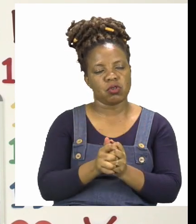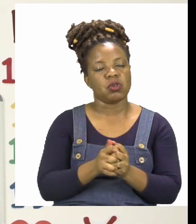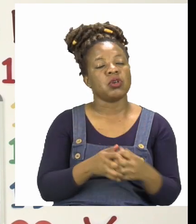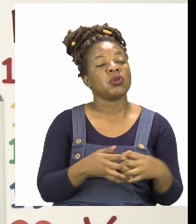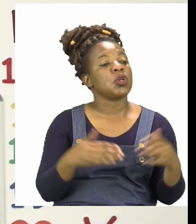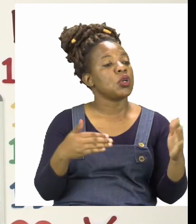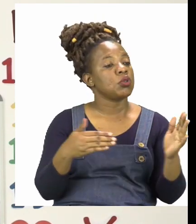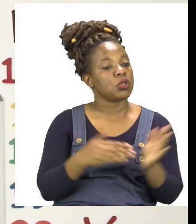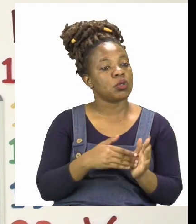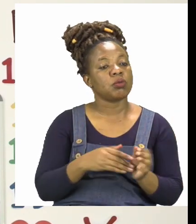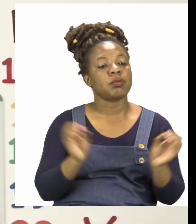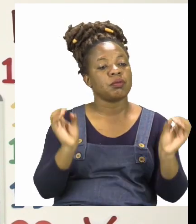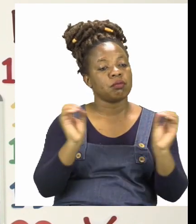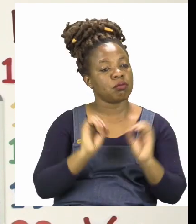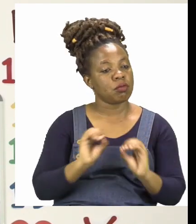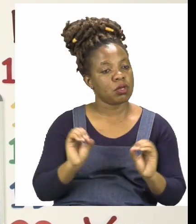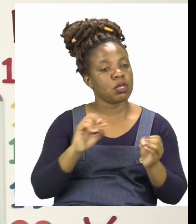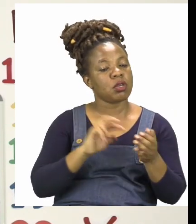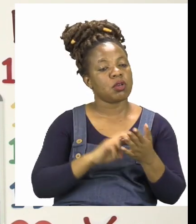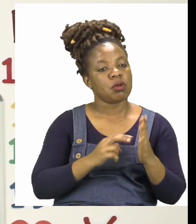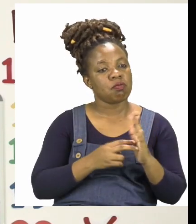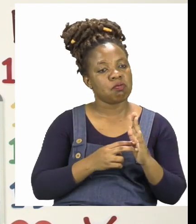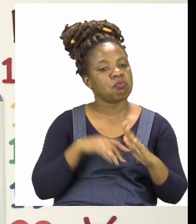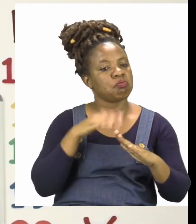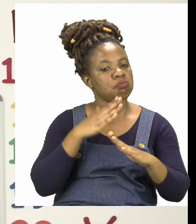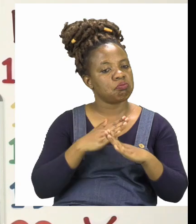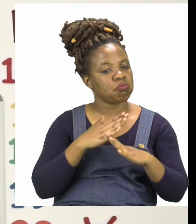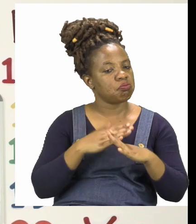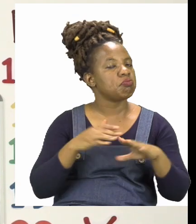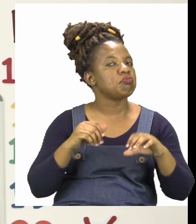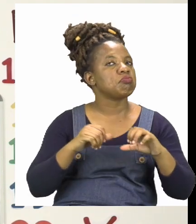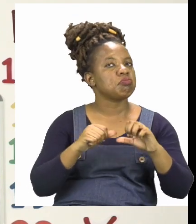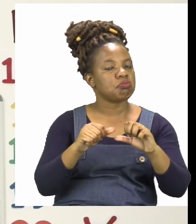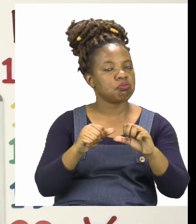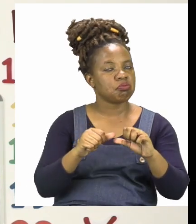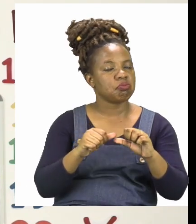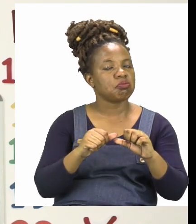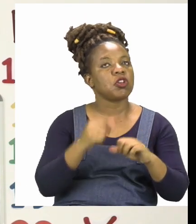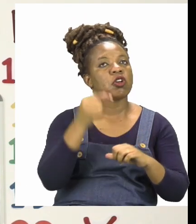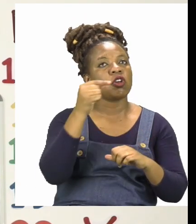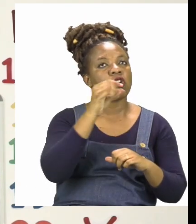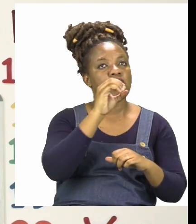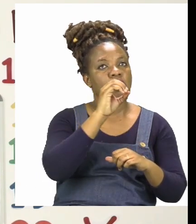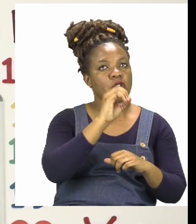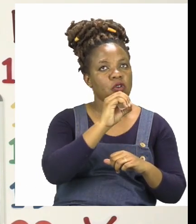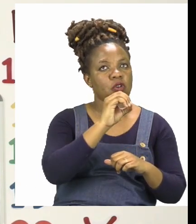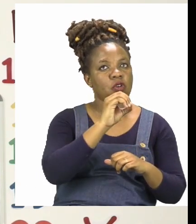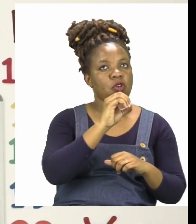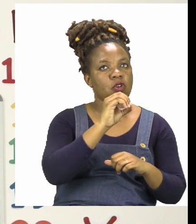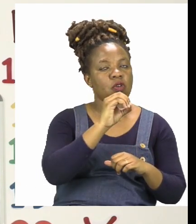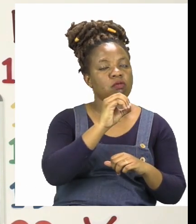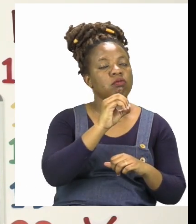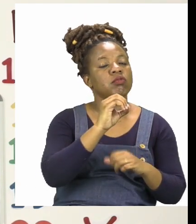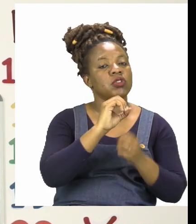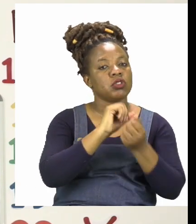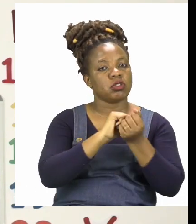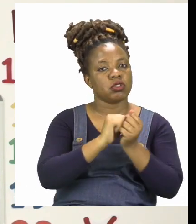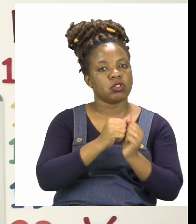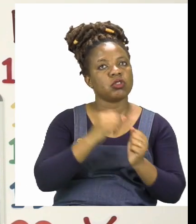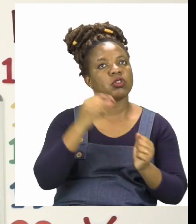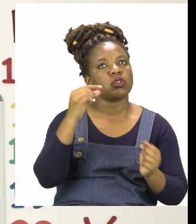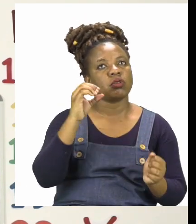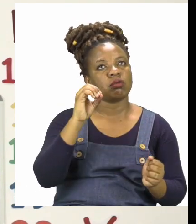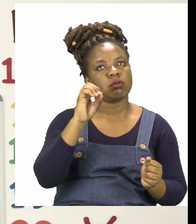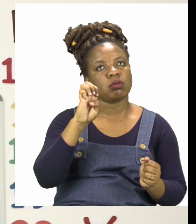continuous action. So go changes to goes. And then we have walk, which changes to